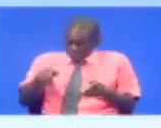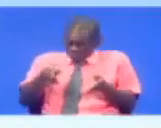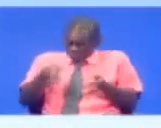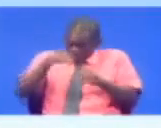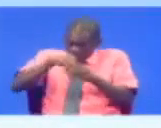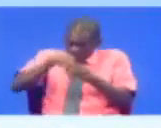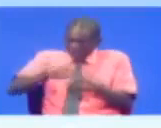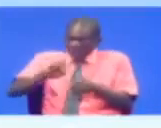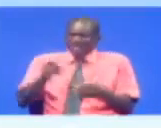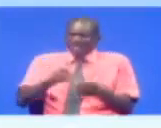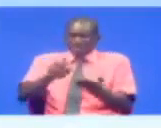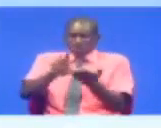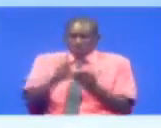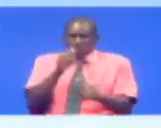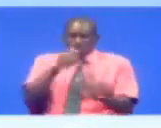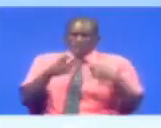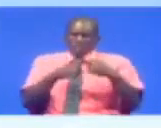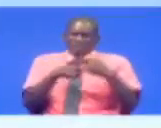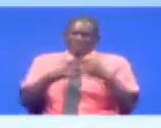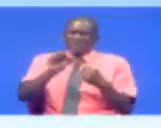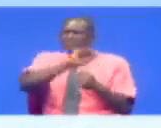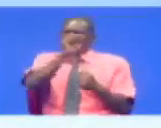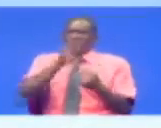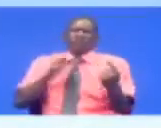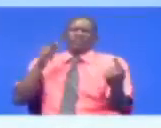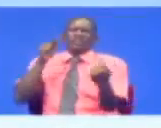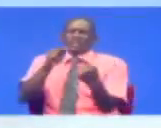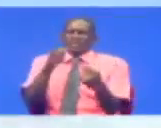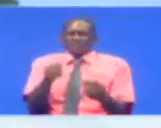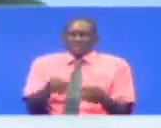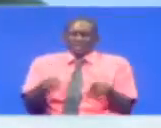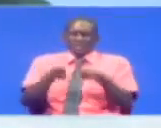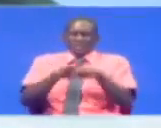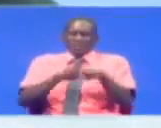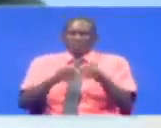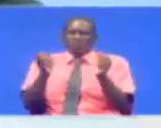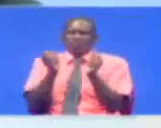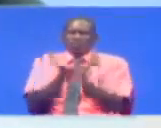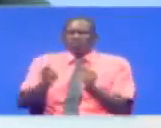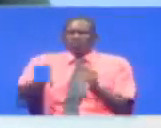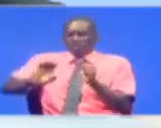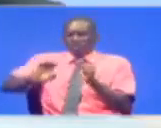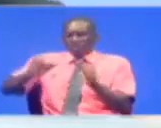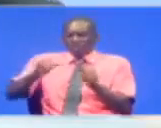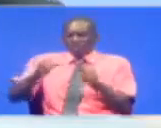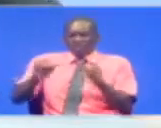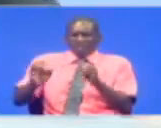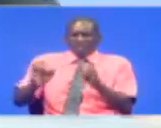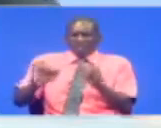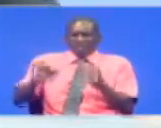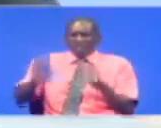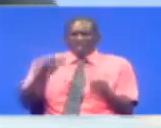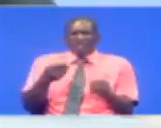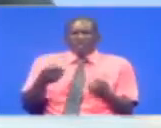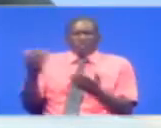realizing 76% of the target amount. Meanwhile, 12 counties in Kenya are set to receive a